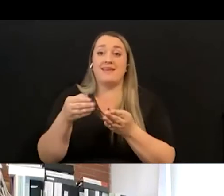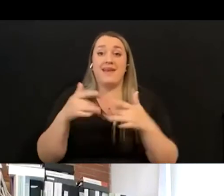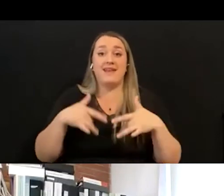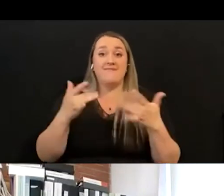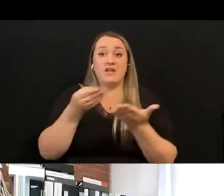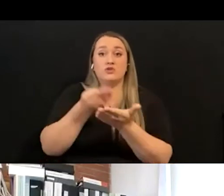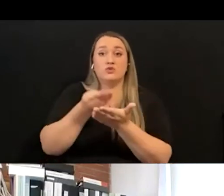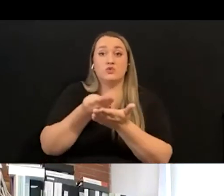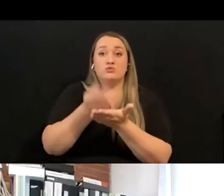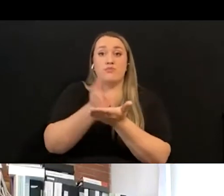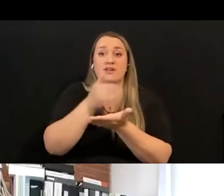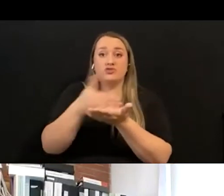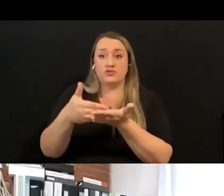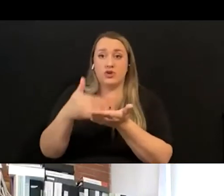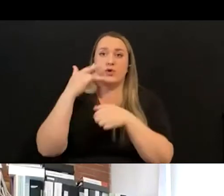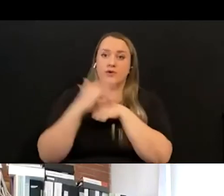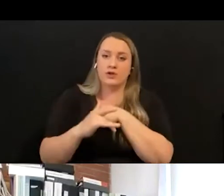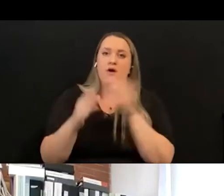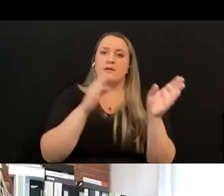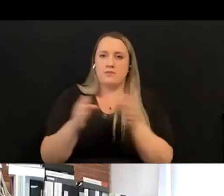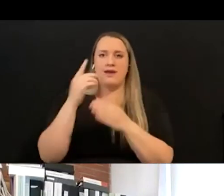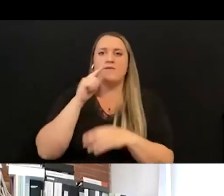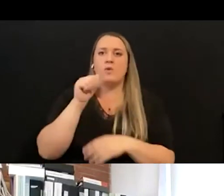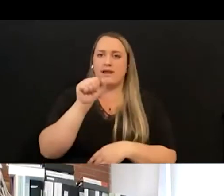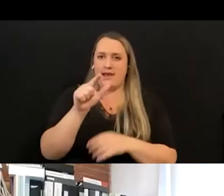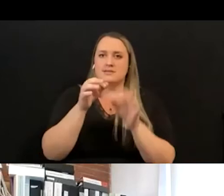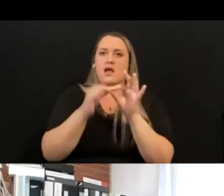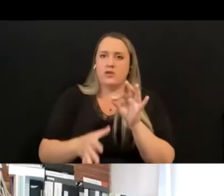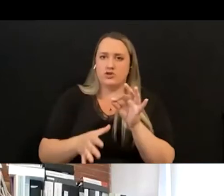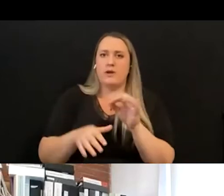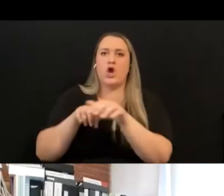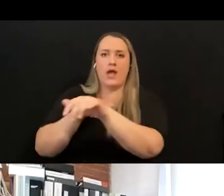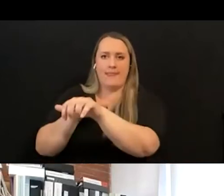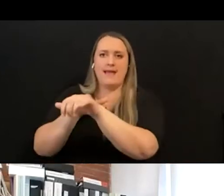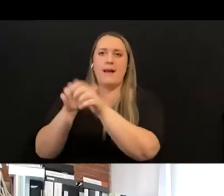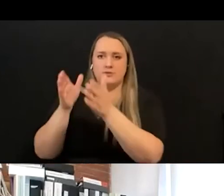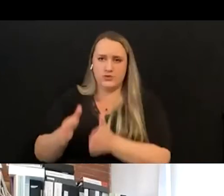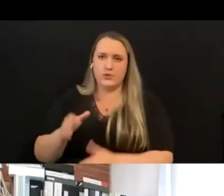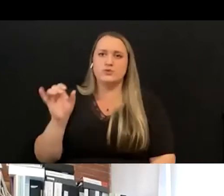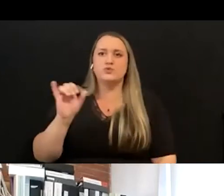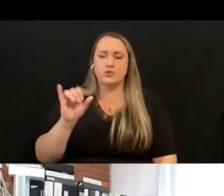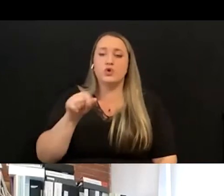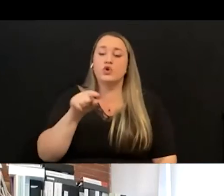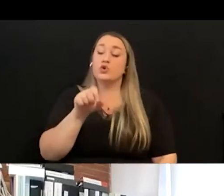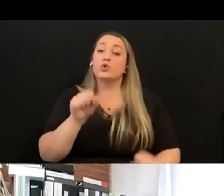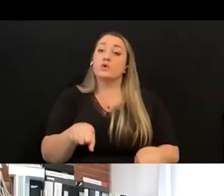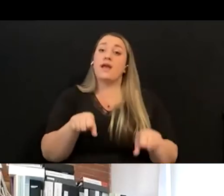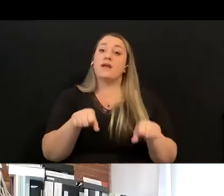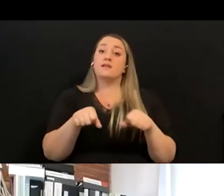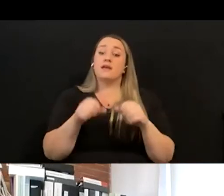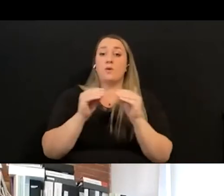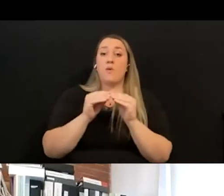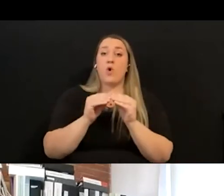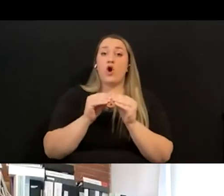and plan for the ASL interpreter and the captioning. You can also, in a more affordable